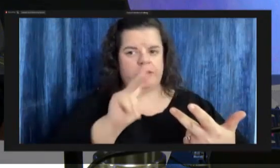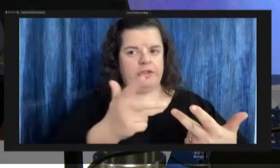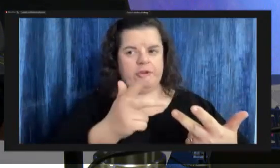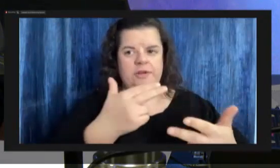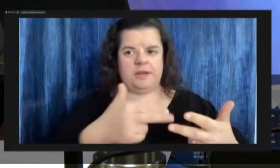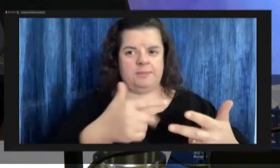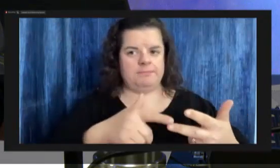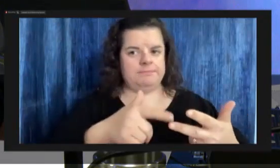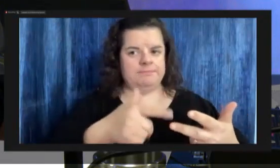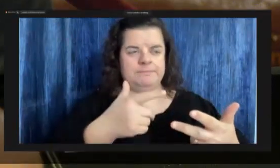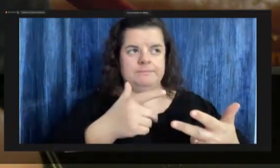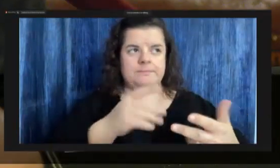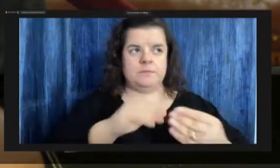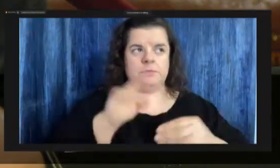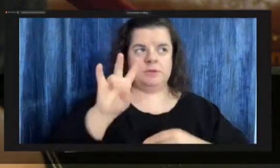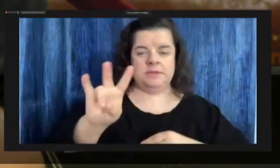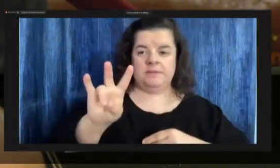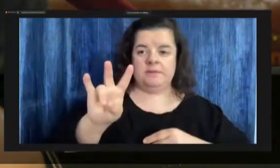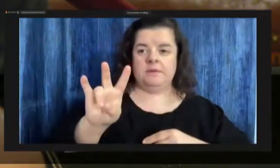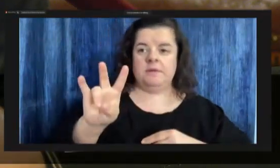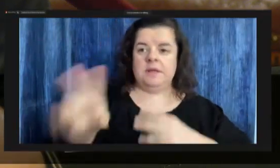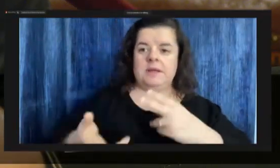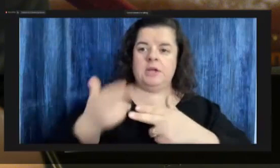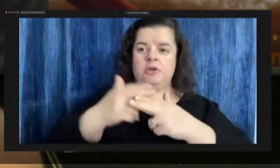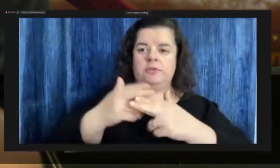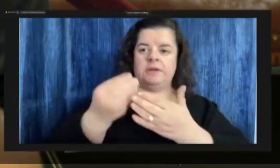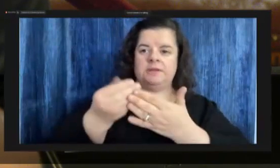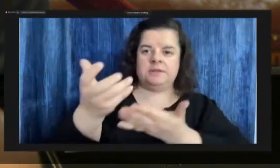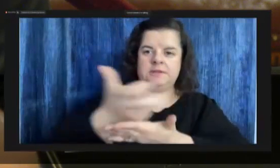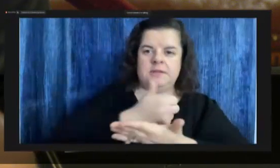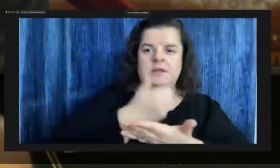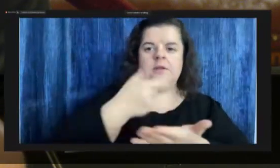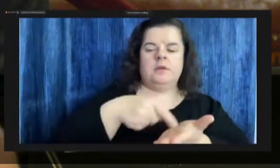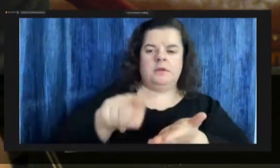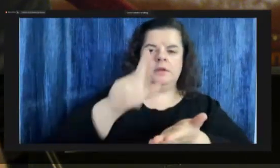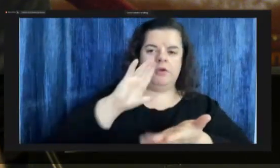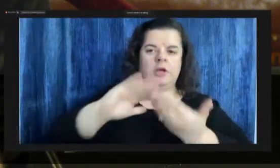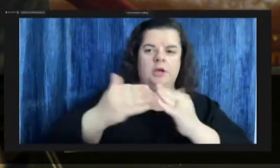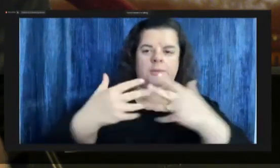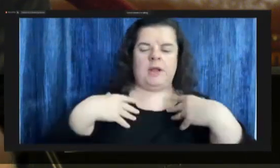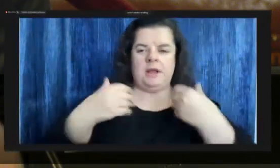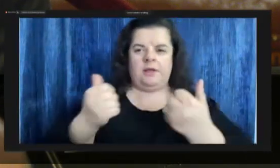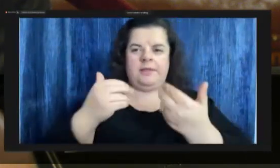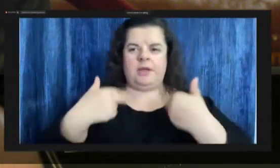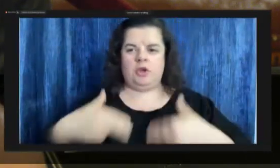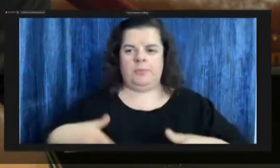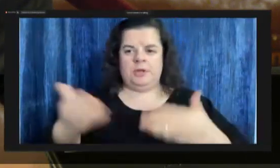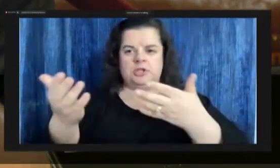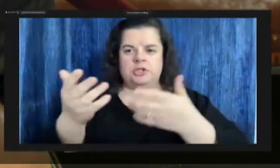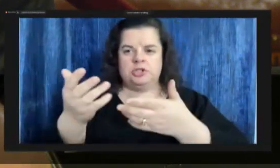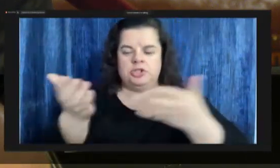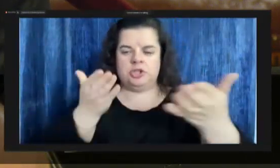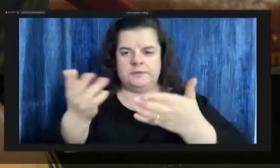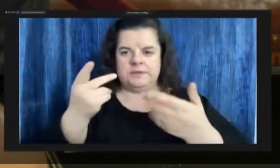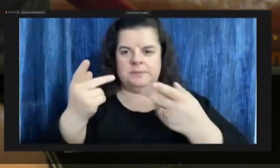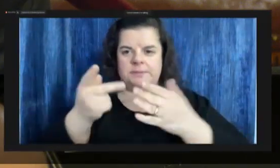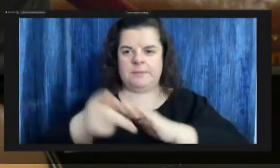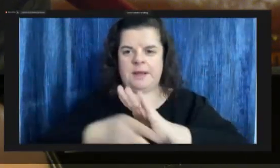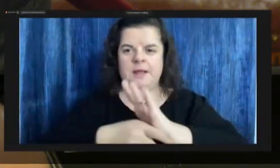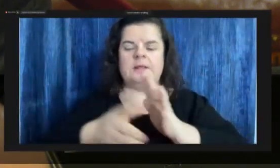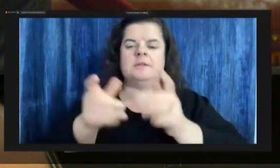seven. Number seven is to increase the salary for the Community Health and Human Services Policy Manager in the Council as a Body